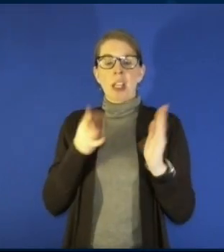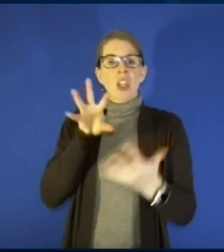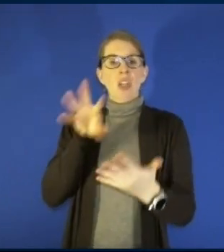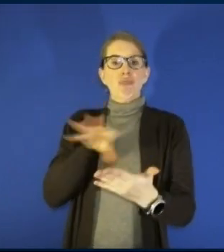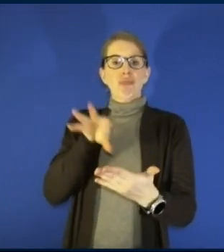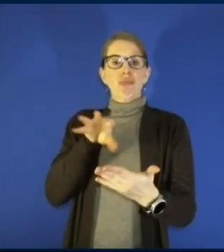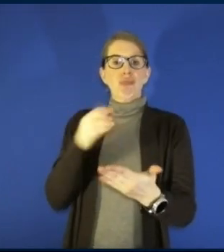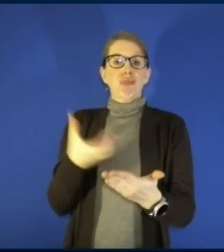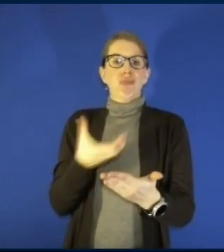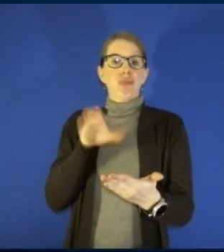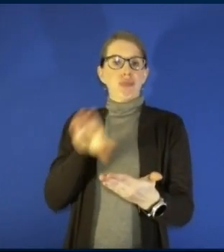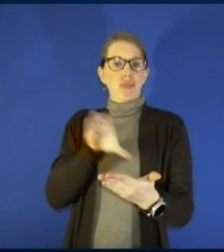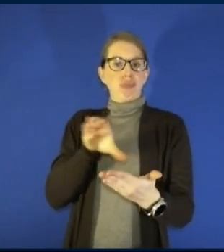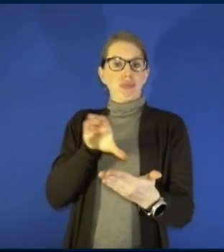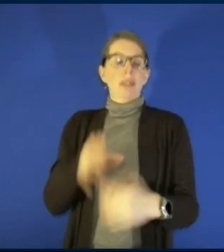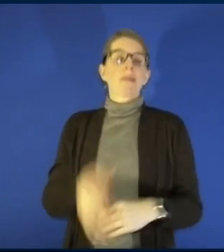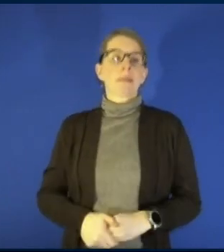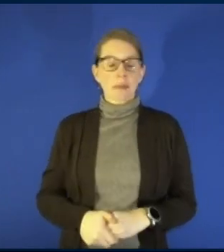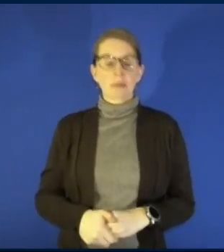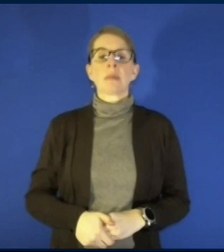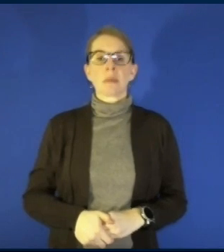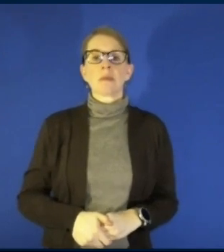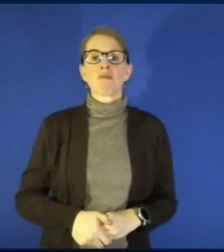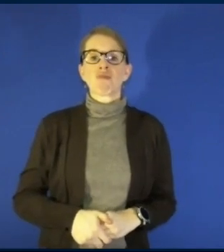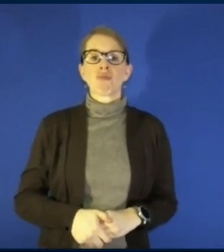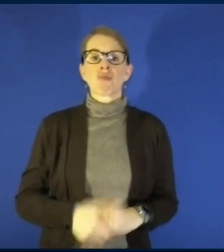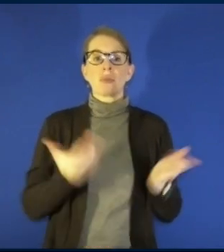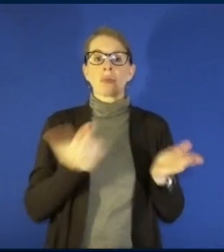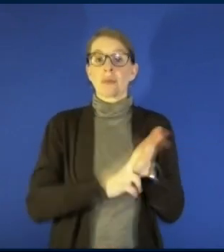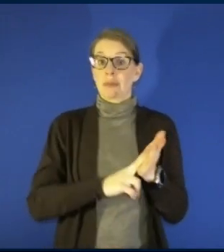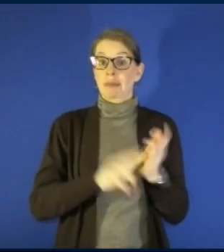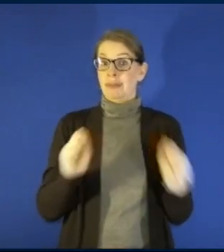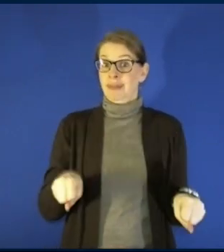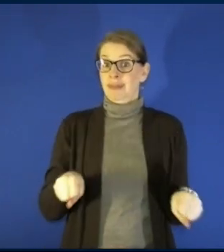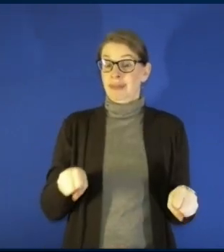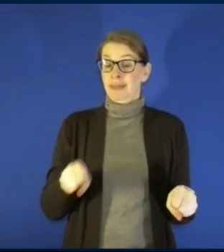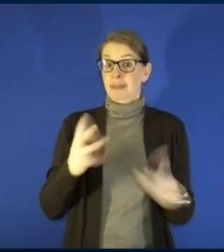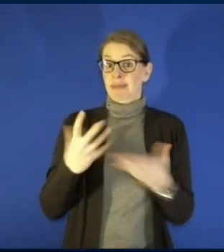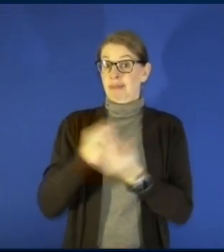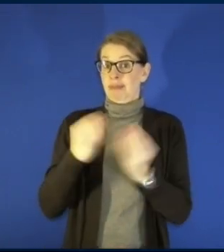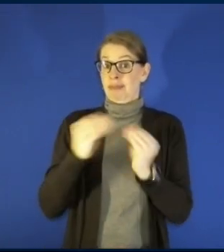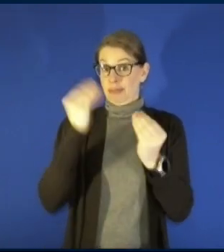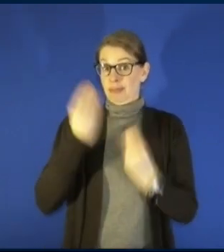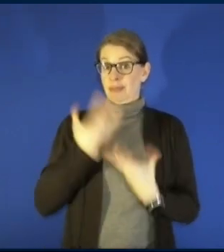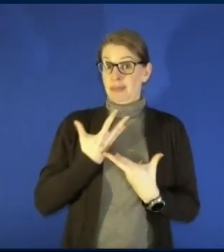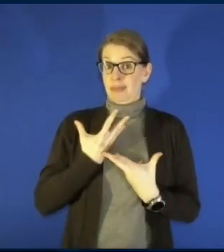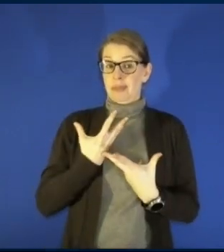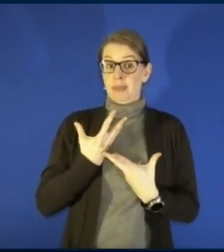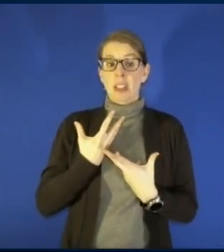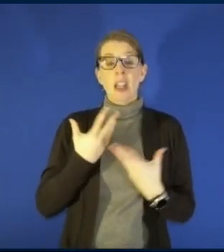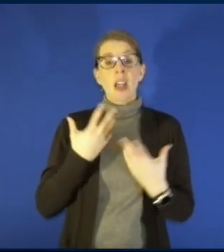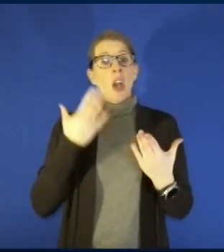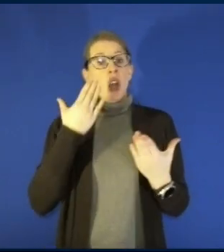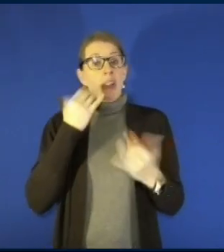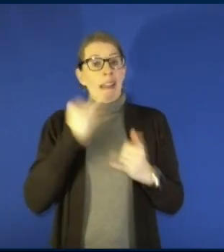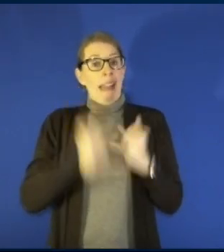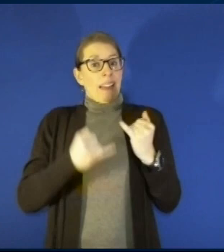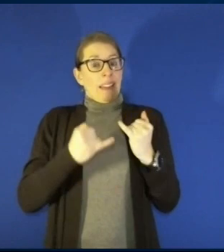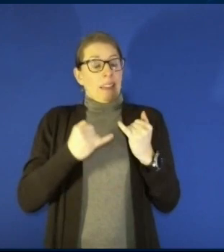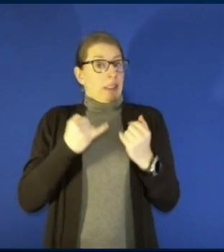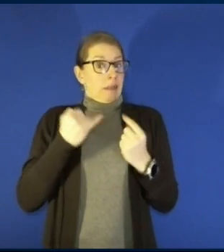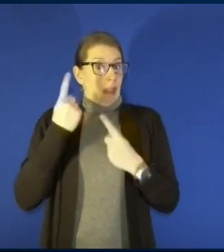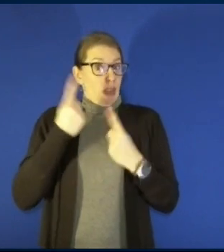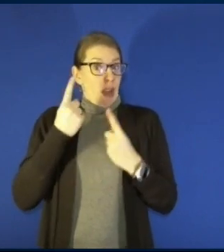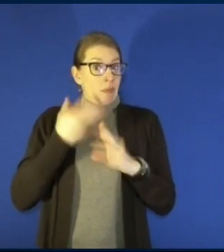pop up. You can enroll and find out more information. What else do you want them to know, Dr. Castro, before we go about enrolling?